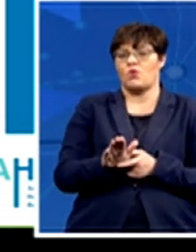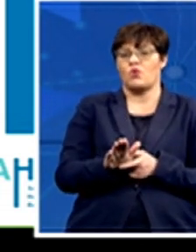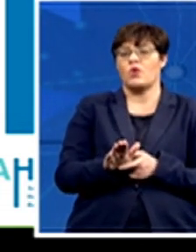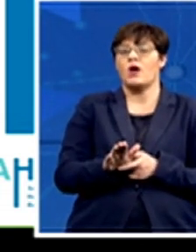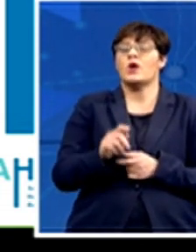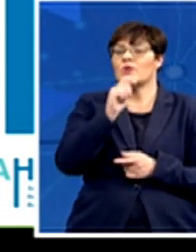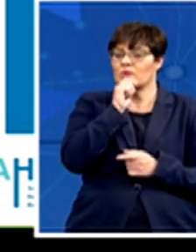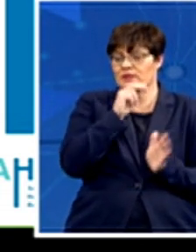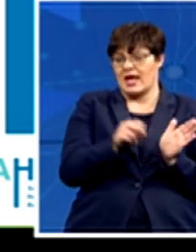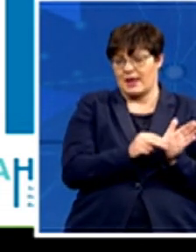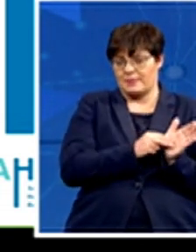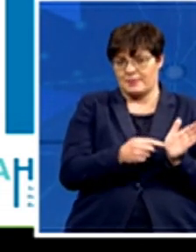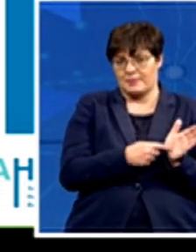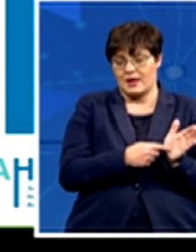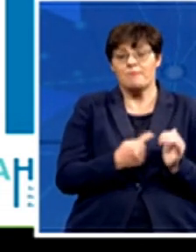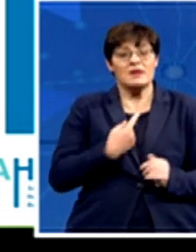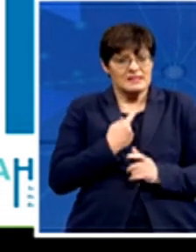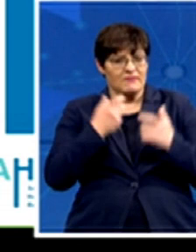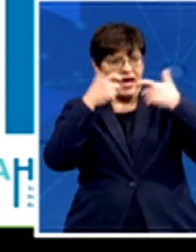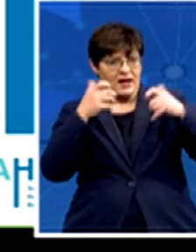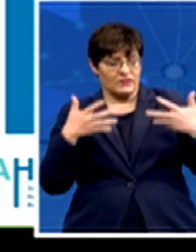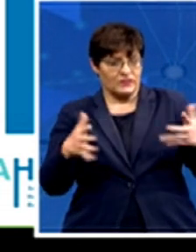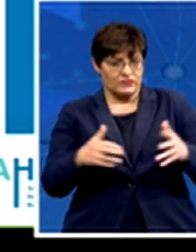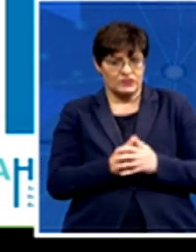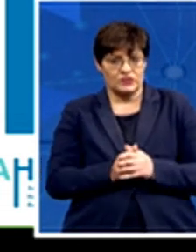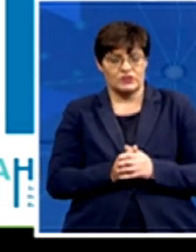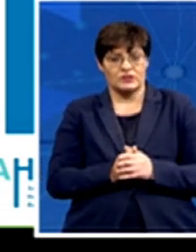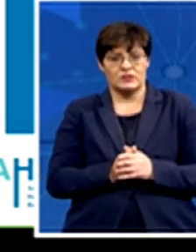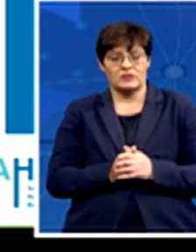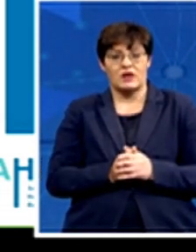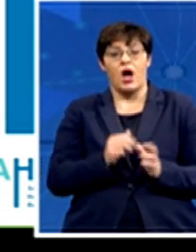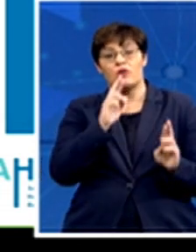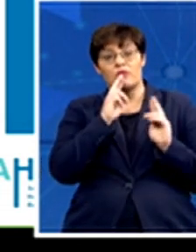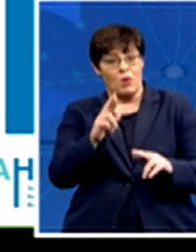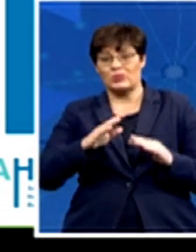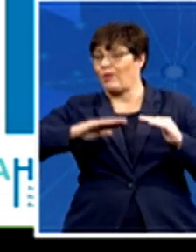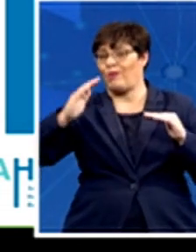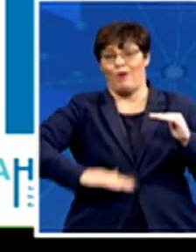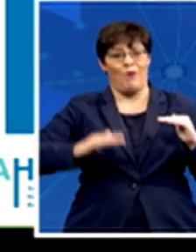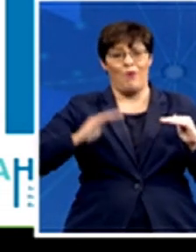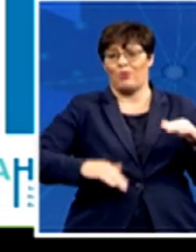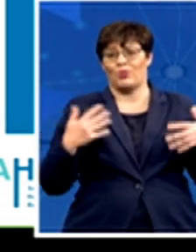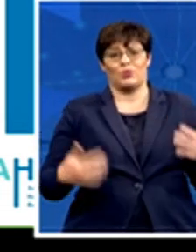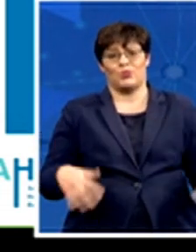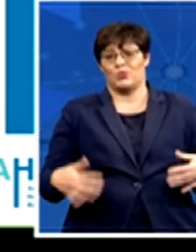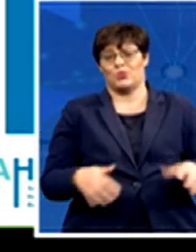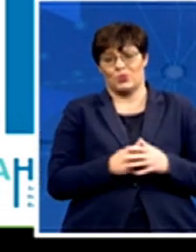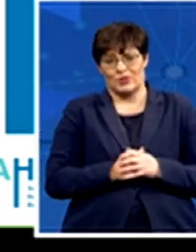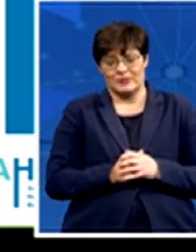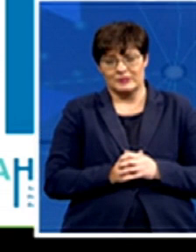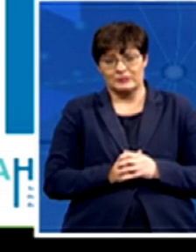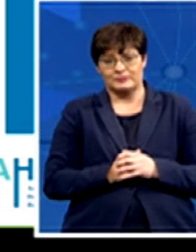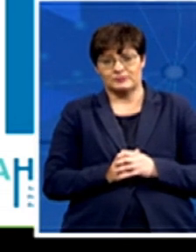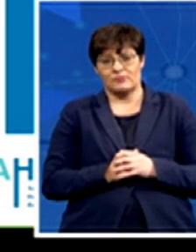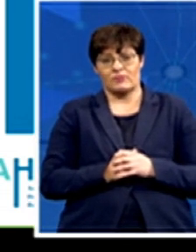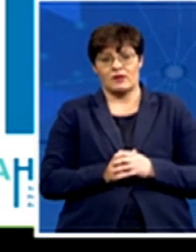highlighted, reporting has been at its lowest in South Africa, but through the use of MedSafety